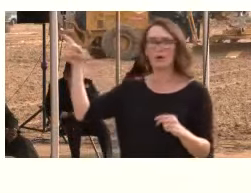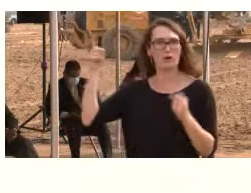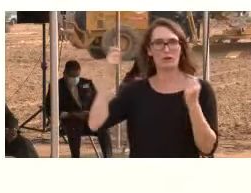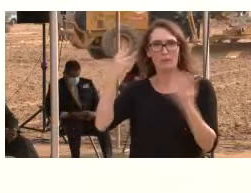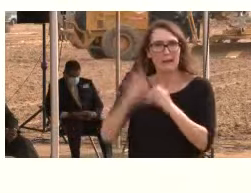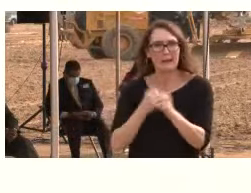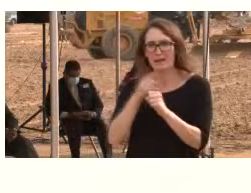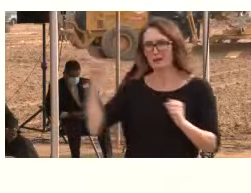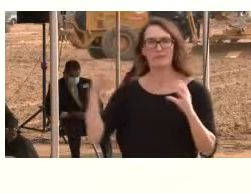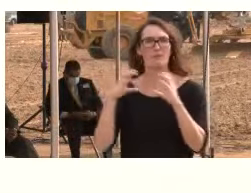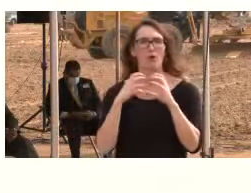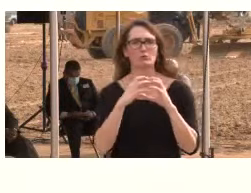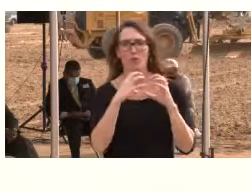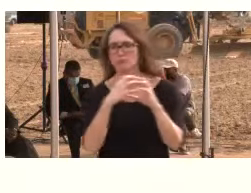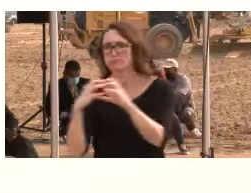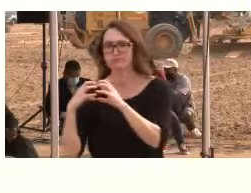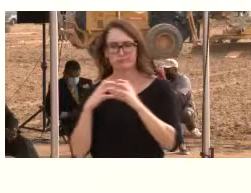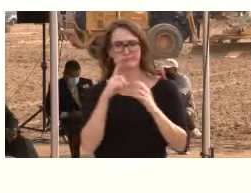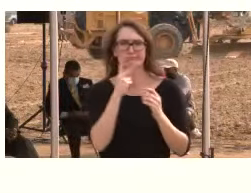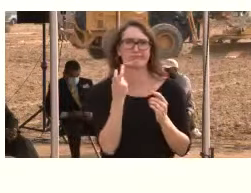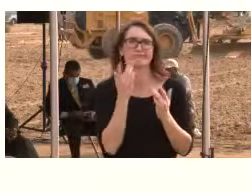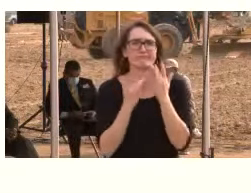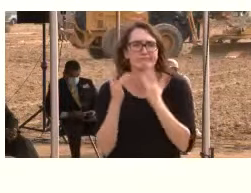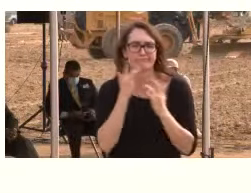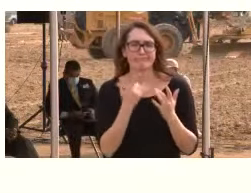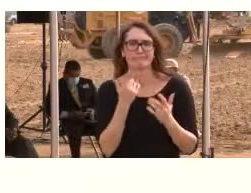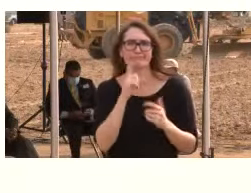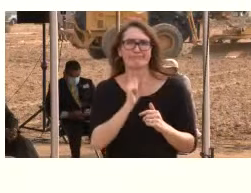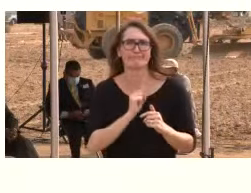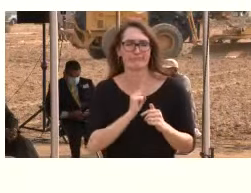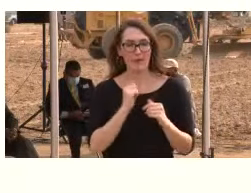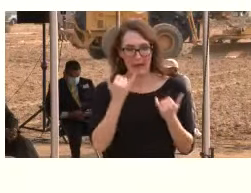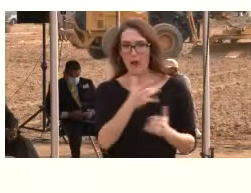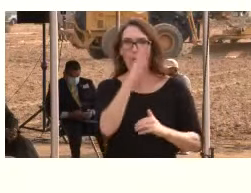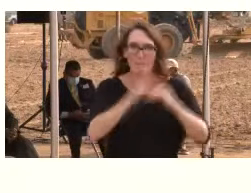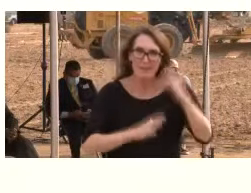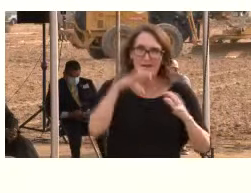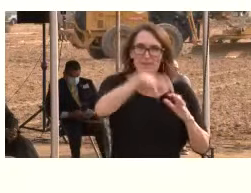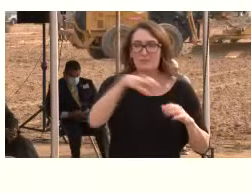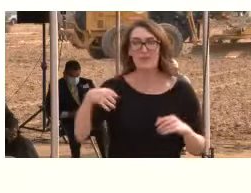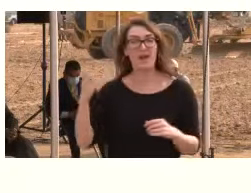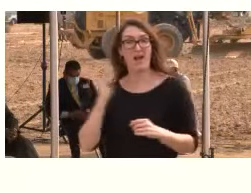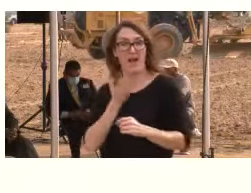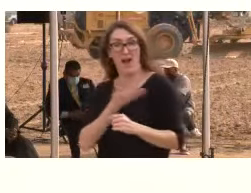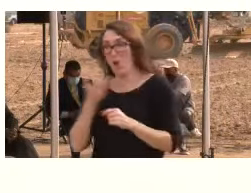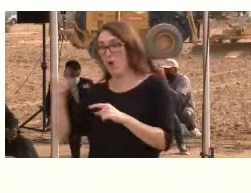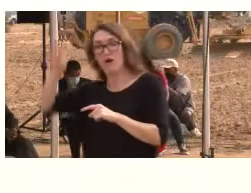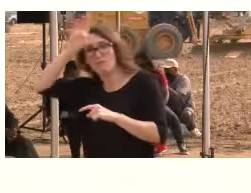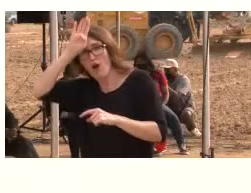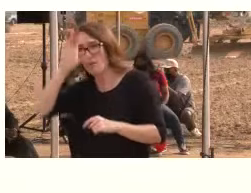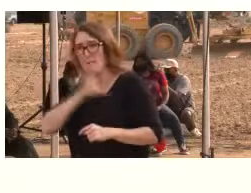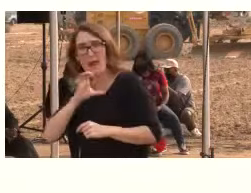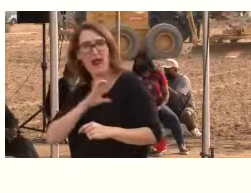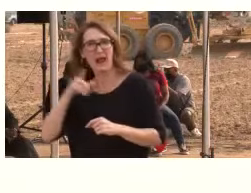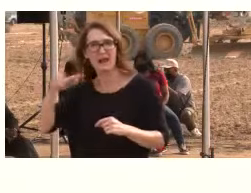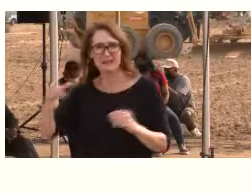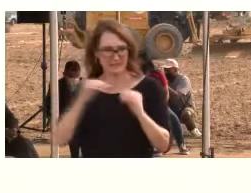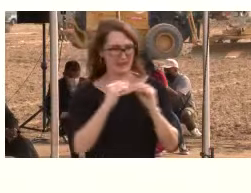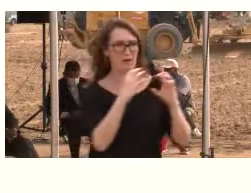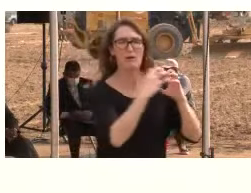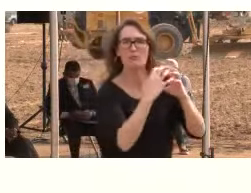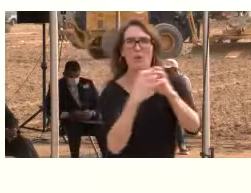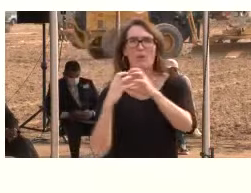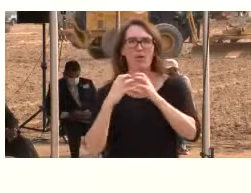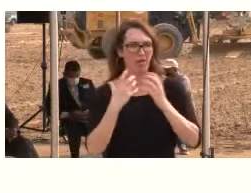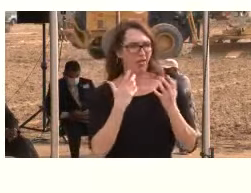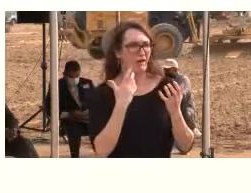in modulars. Our police and fire academy has been in modulars for 40 years, and our police chiefs